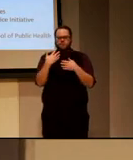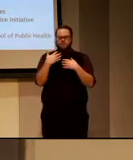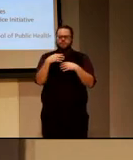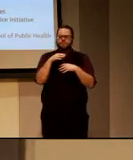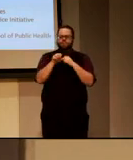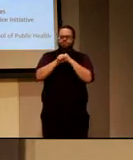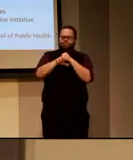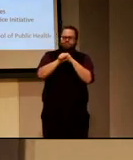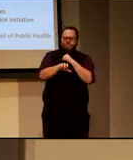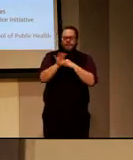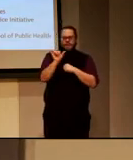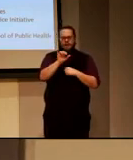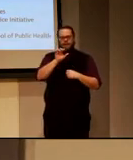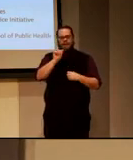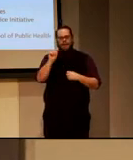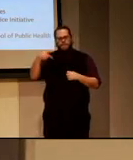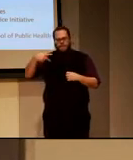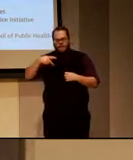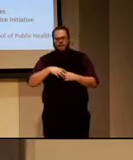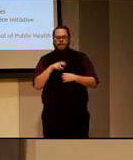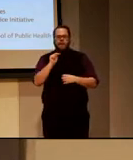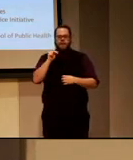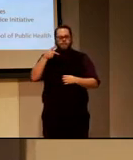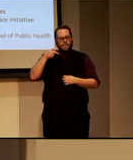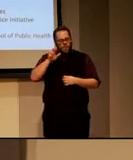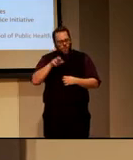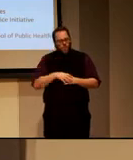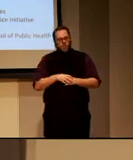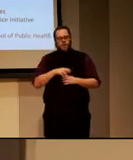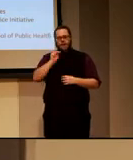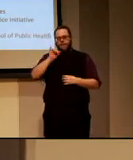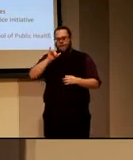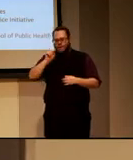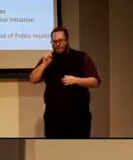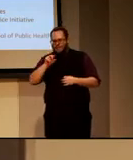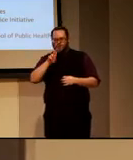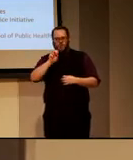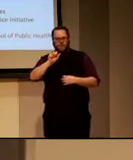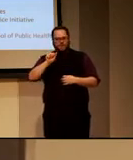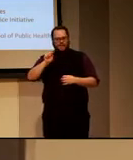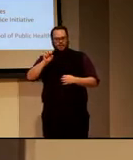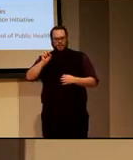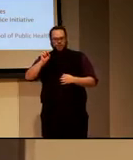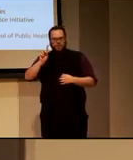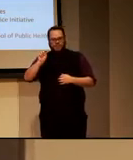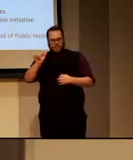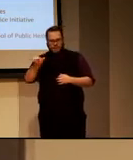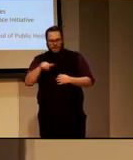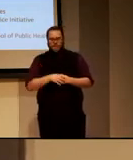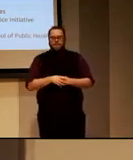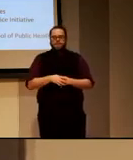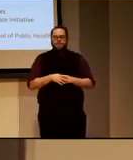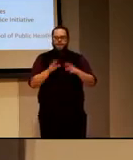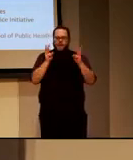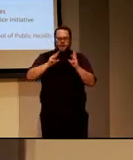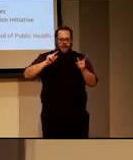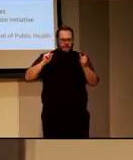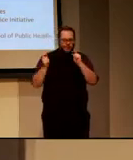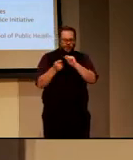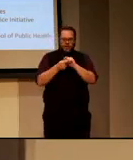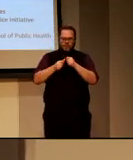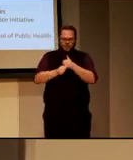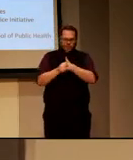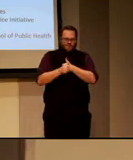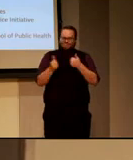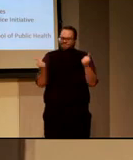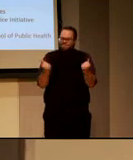like the Associated Press, NPR, New York Times, and USA Today. Climate change threatens everything that